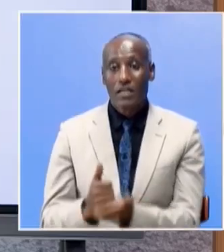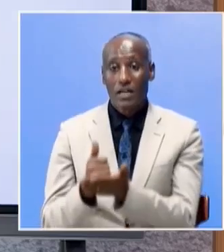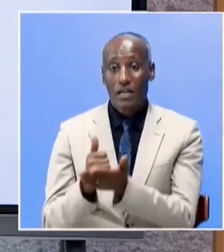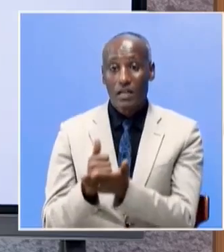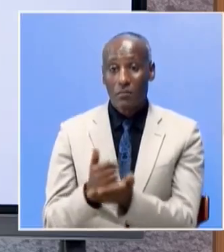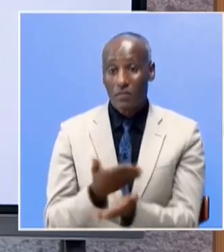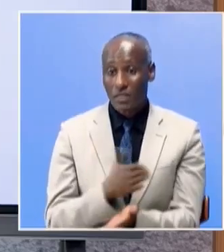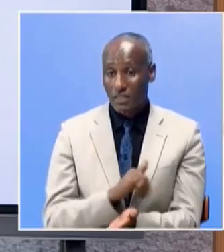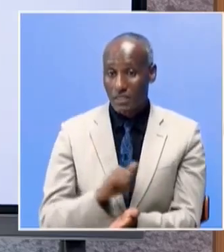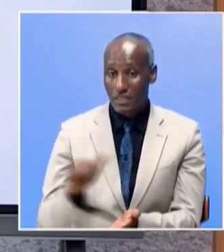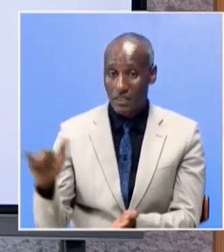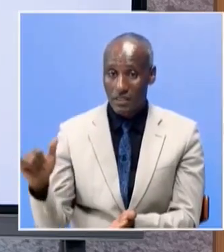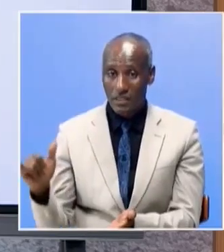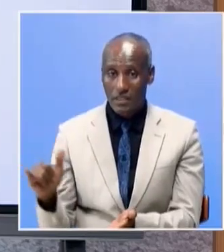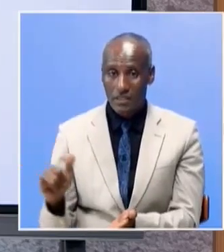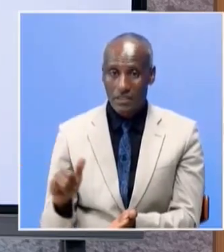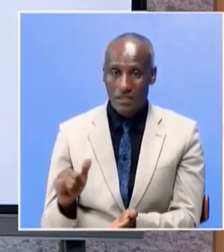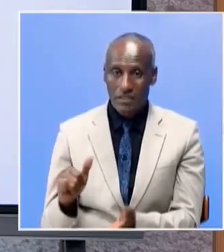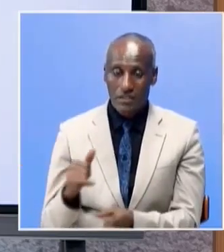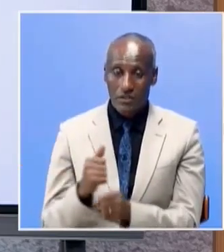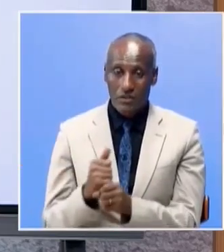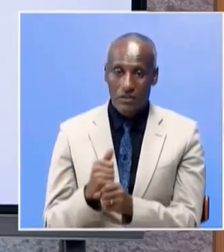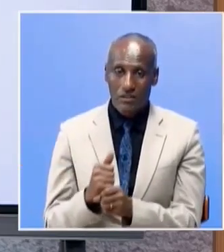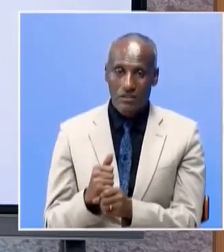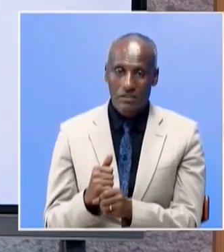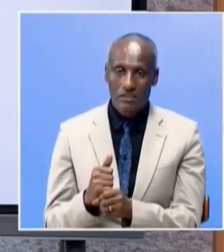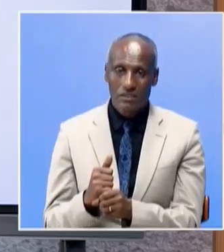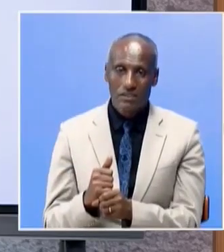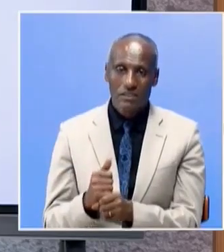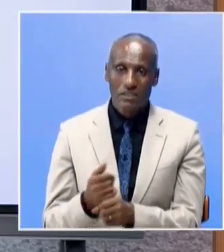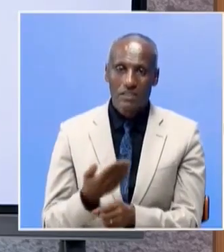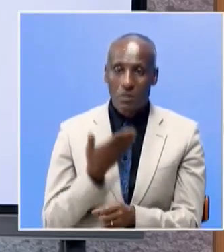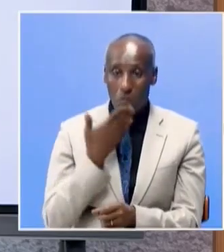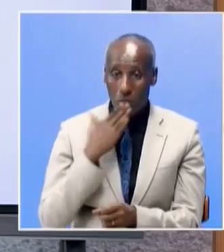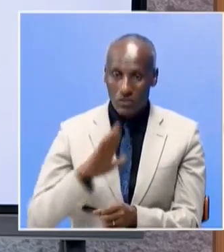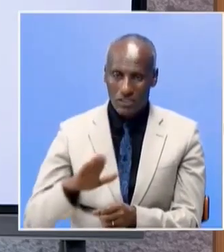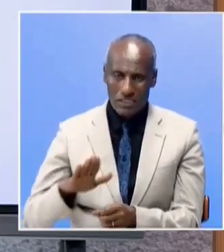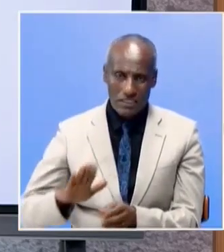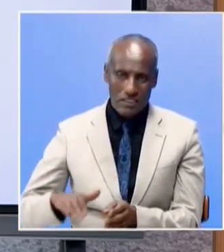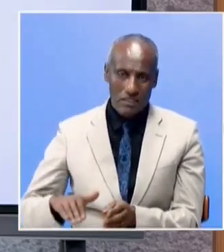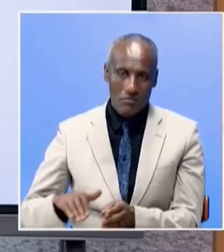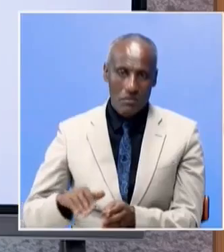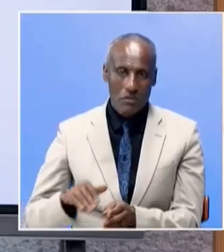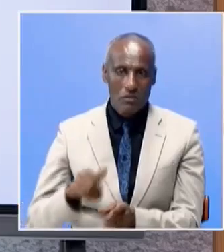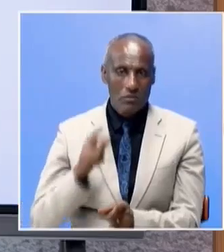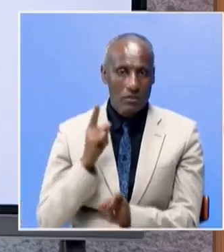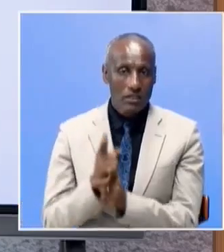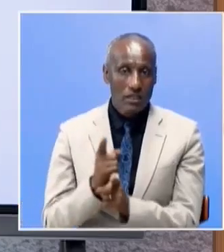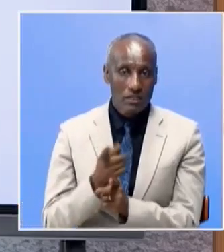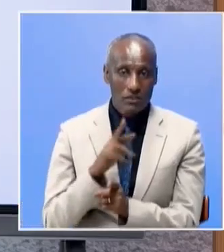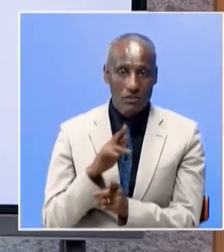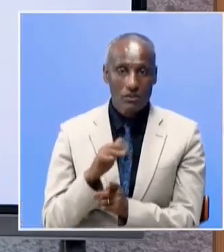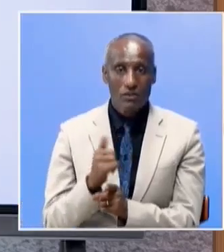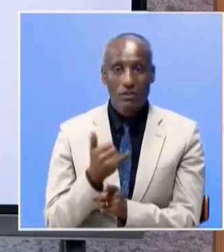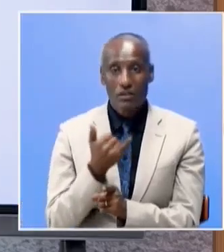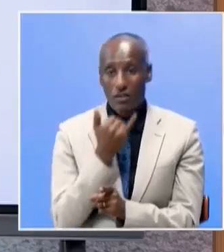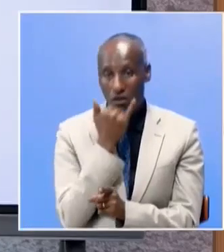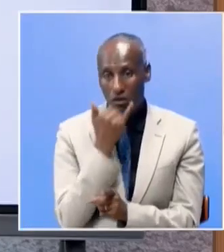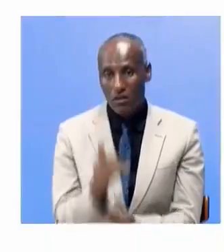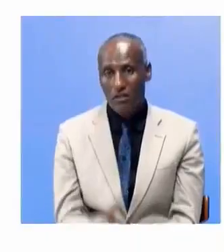them. Don't discourage them, okay? Whether they are right or wrong. Good? Go on.